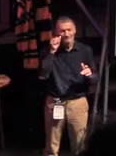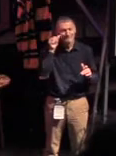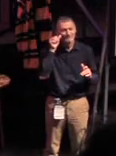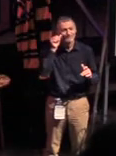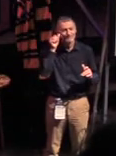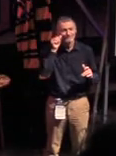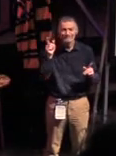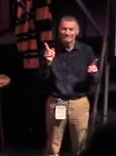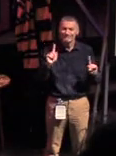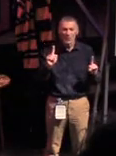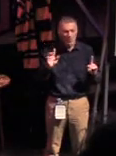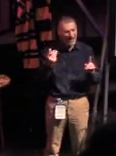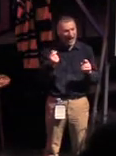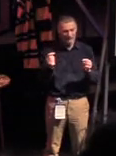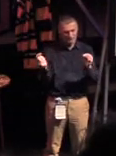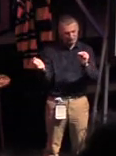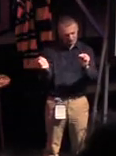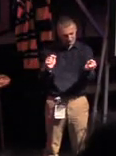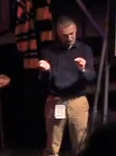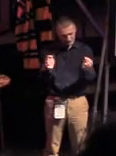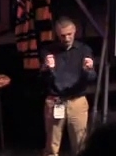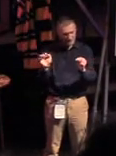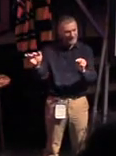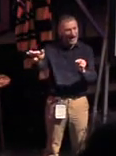on quite a big subject in the UK,